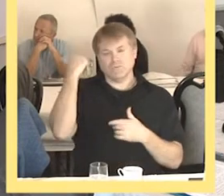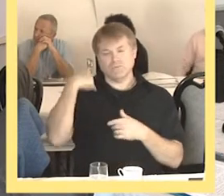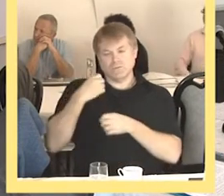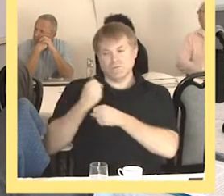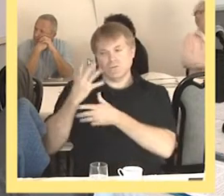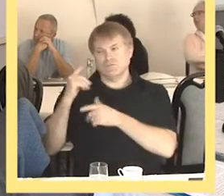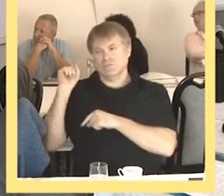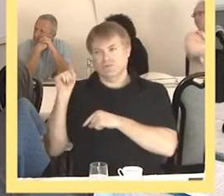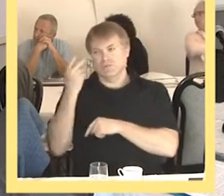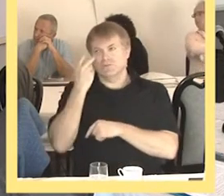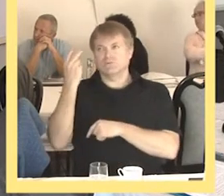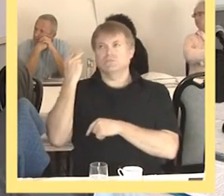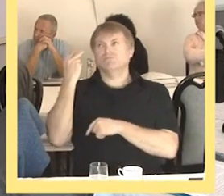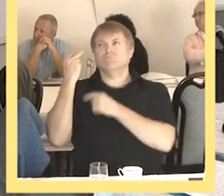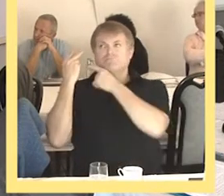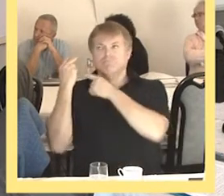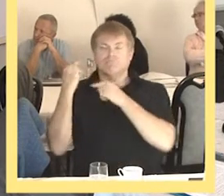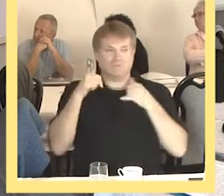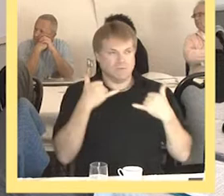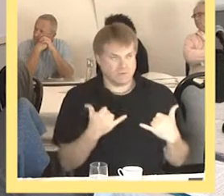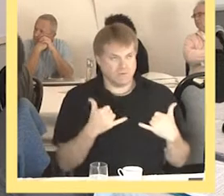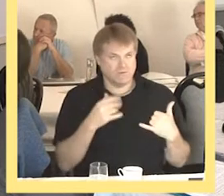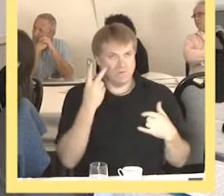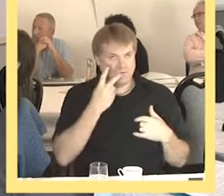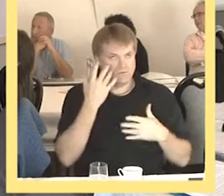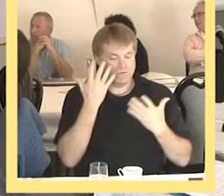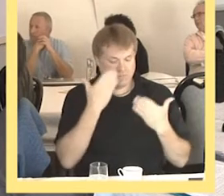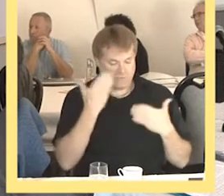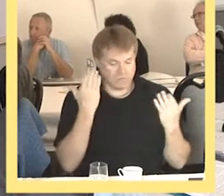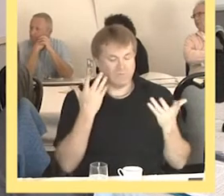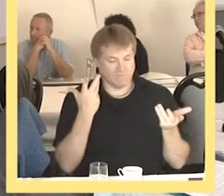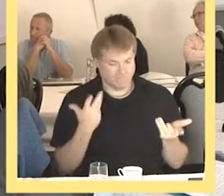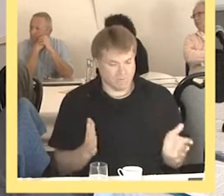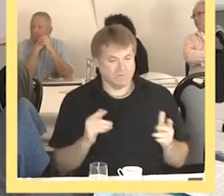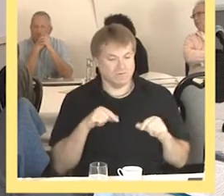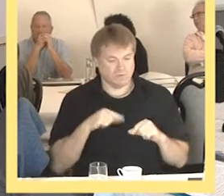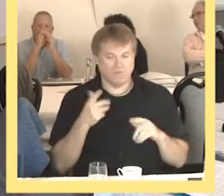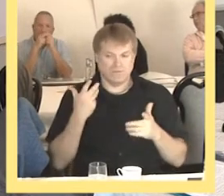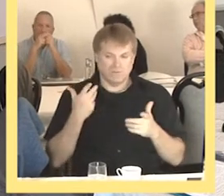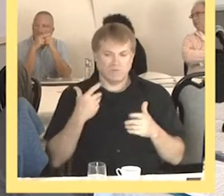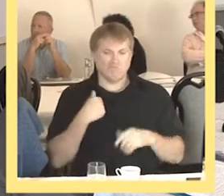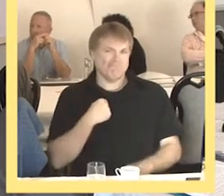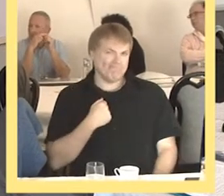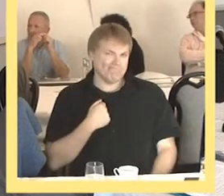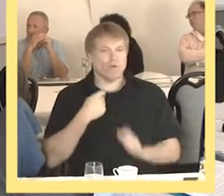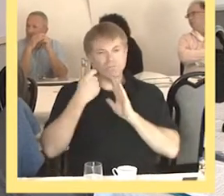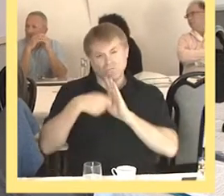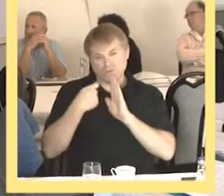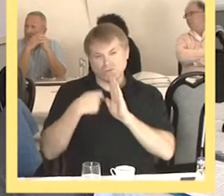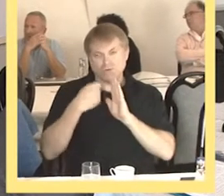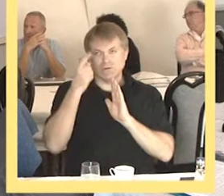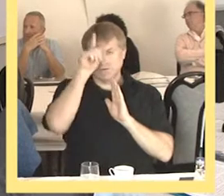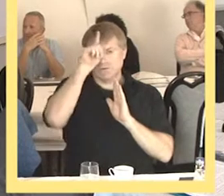just to come back to our starting point, we wanted to do a project firstly on psychosocial